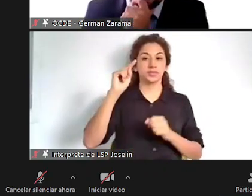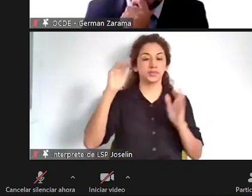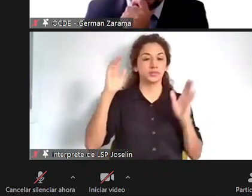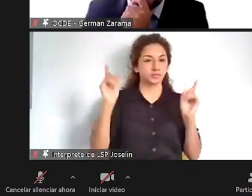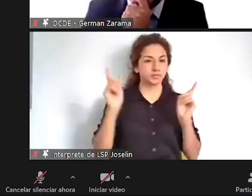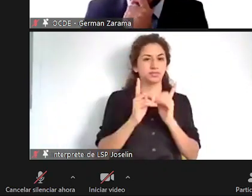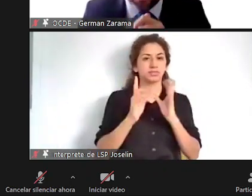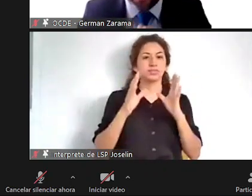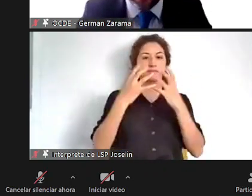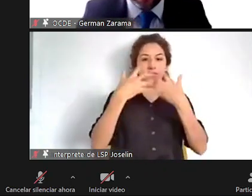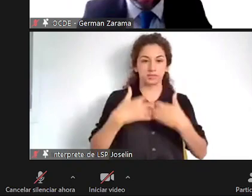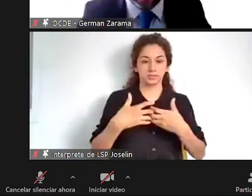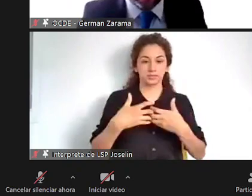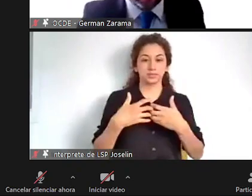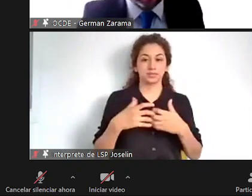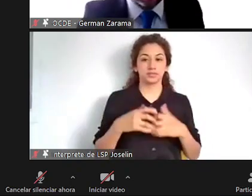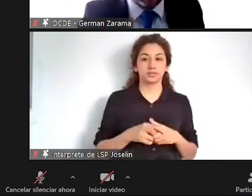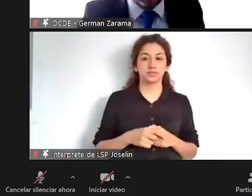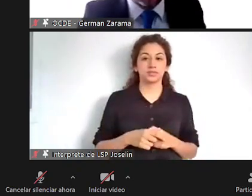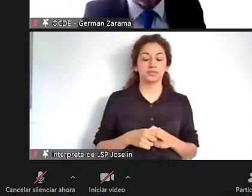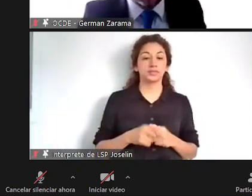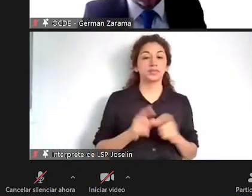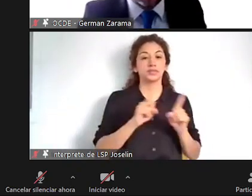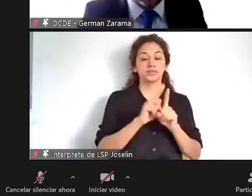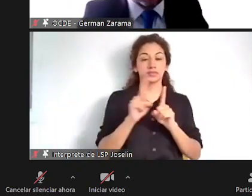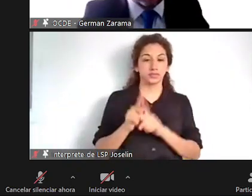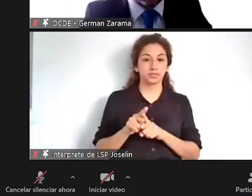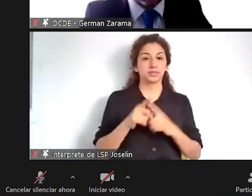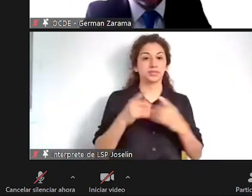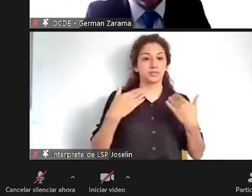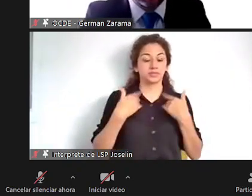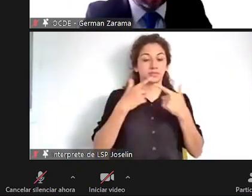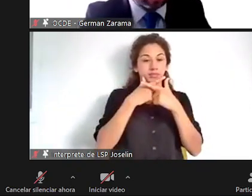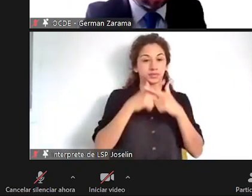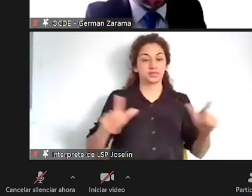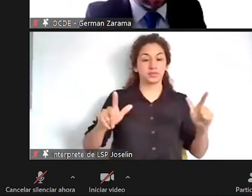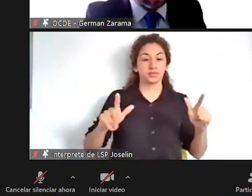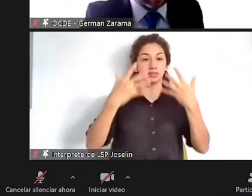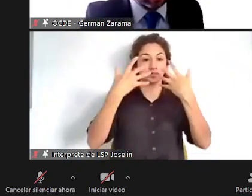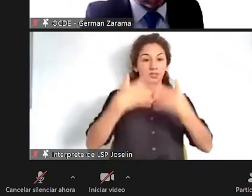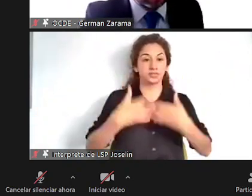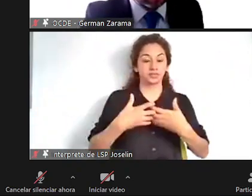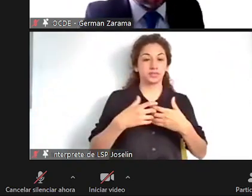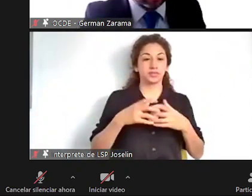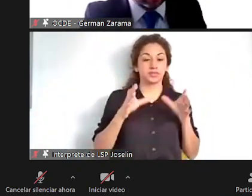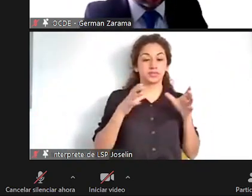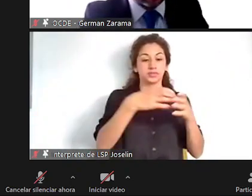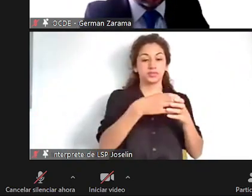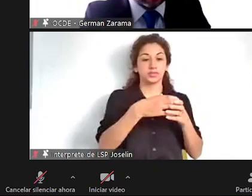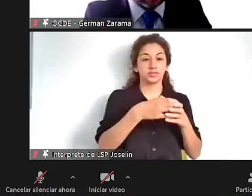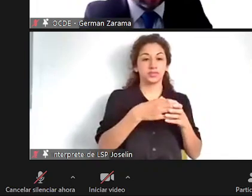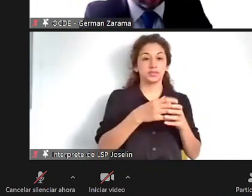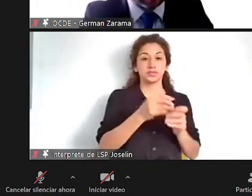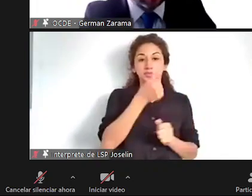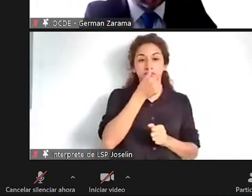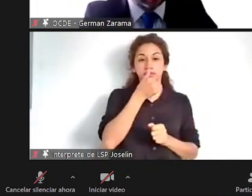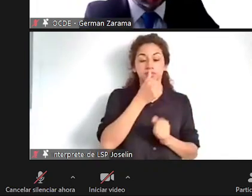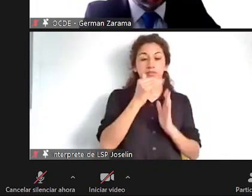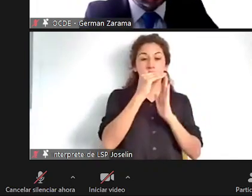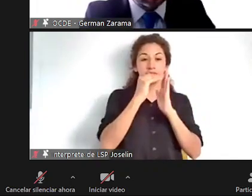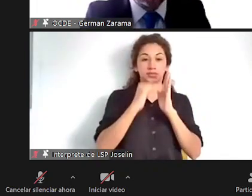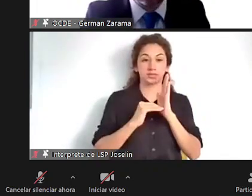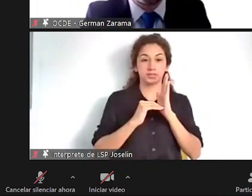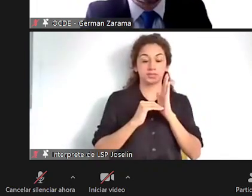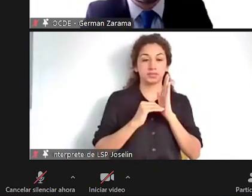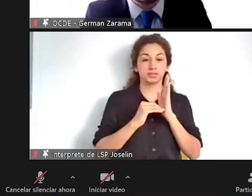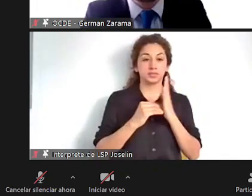difficult the possibility for to get become four more millions of us more and micro businesses we have to